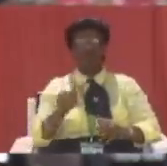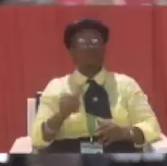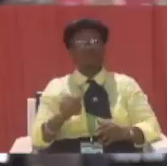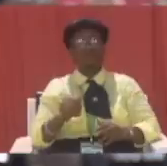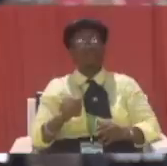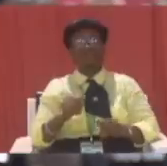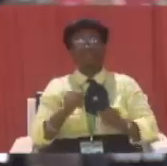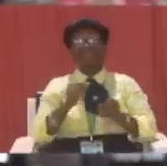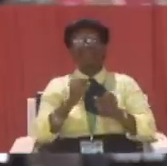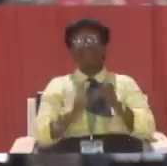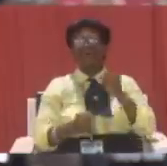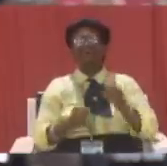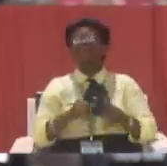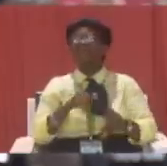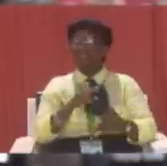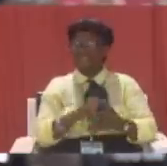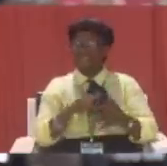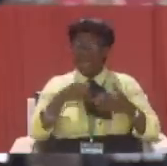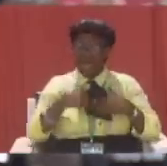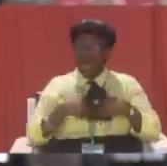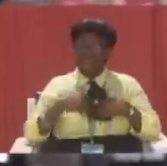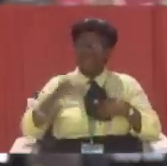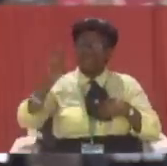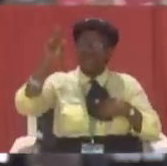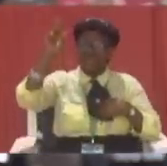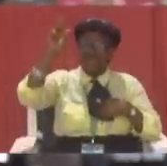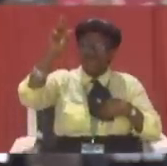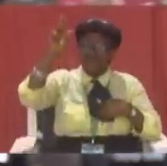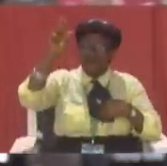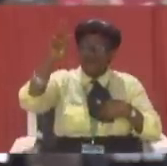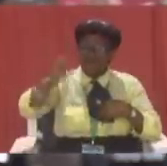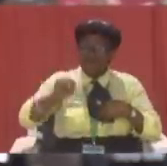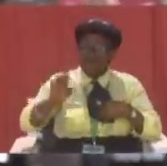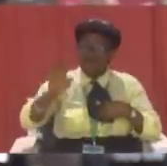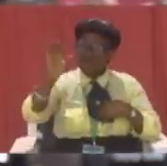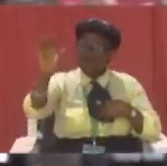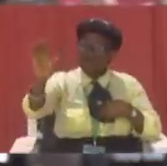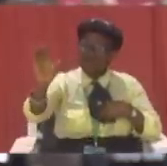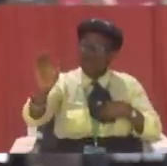from 1983 till now. Not a single crack.